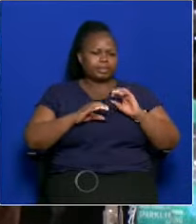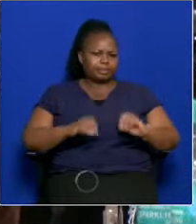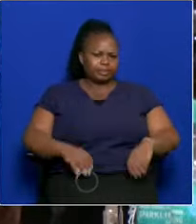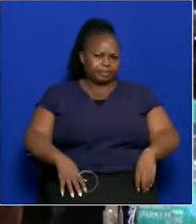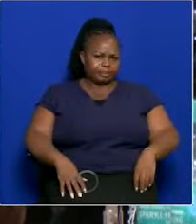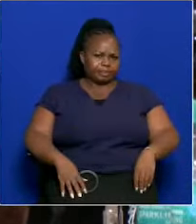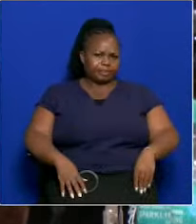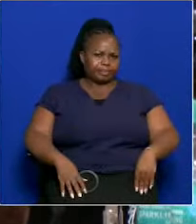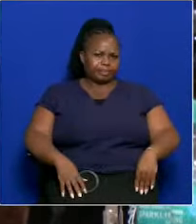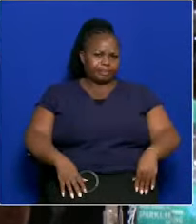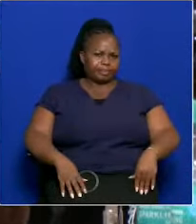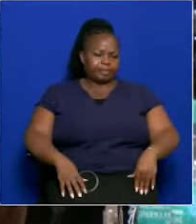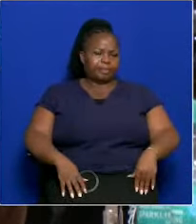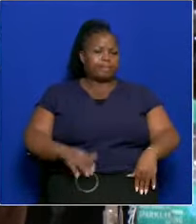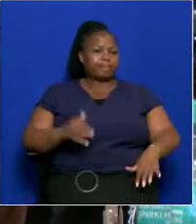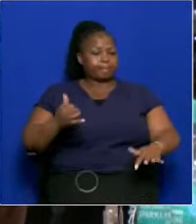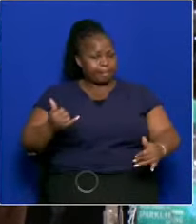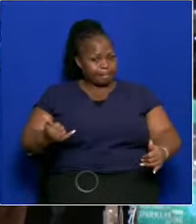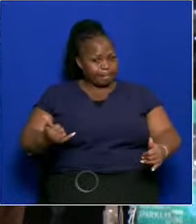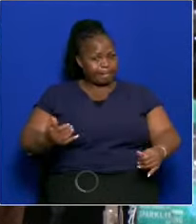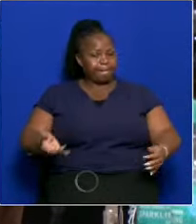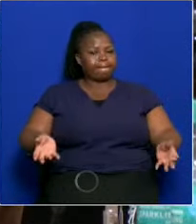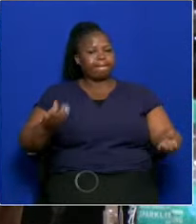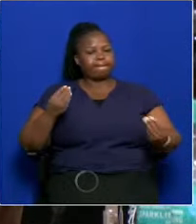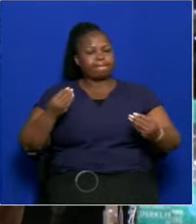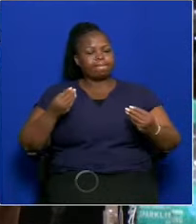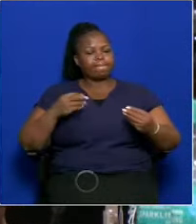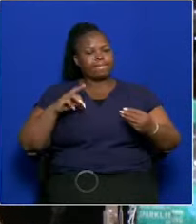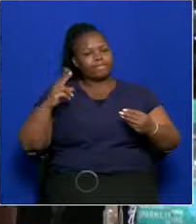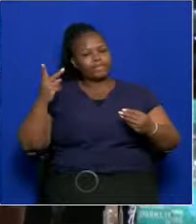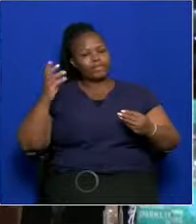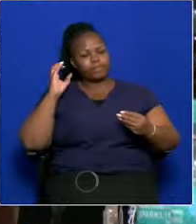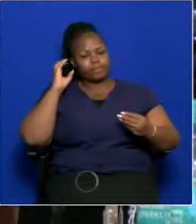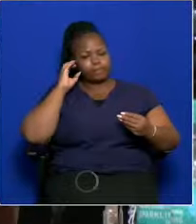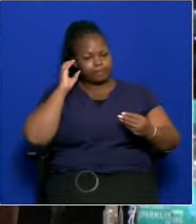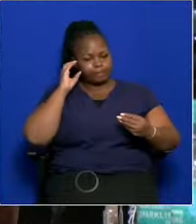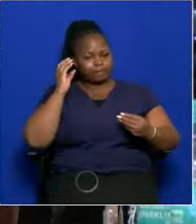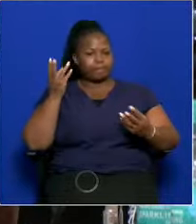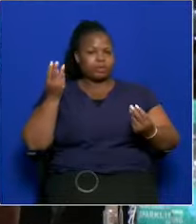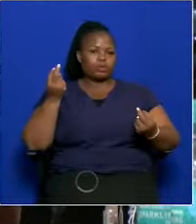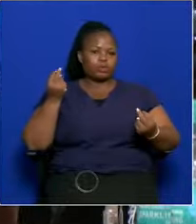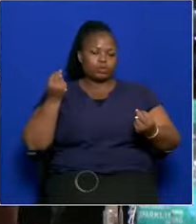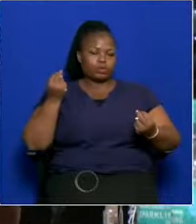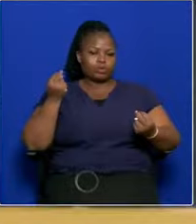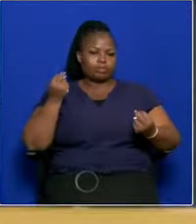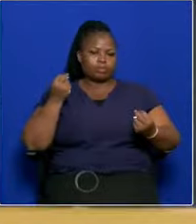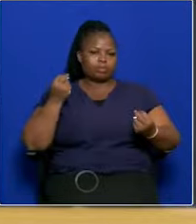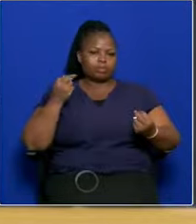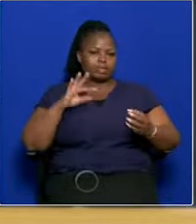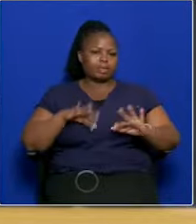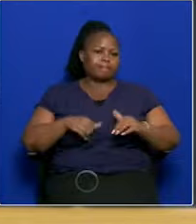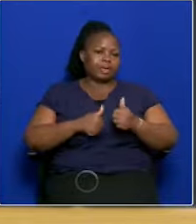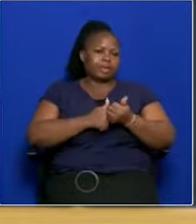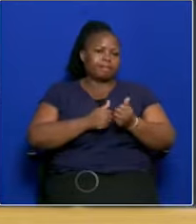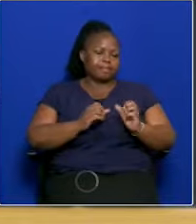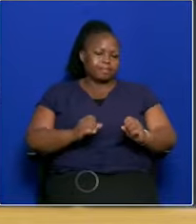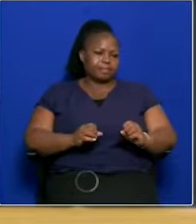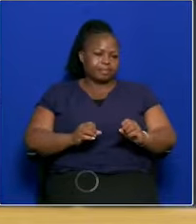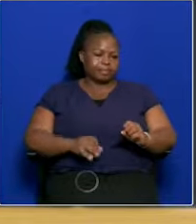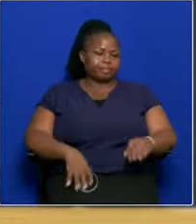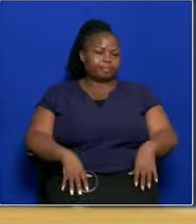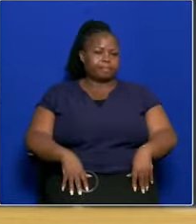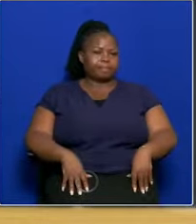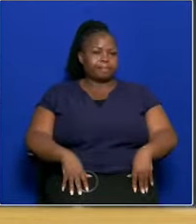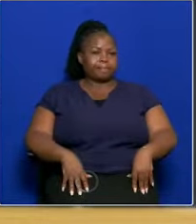Okay. And when he got the replacement device, he didn't have any backups. So all he had at